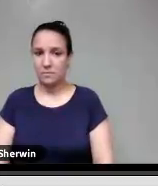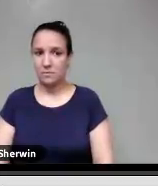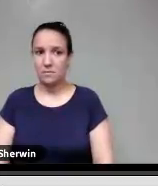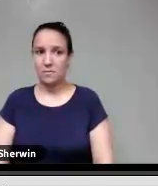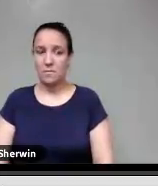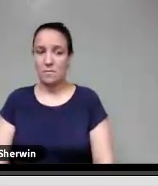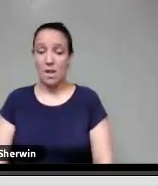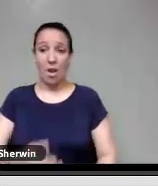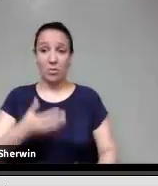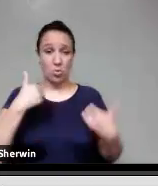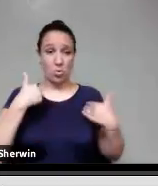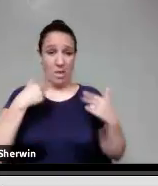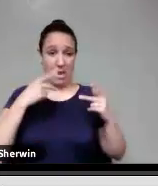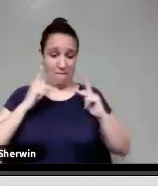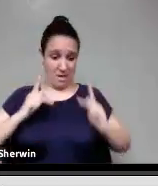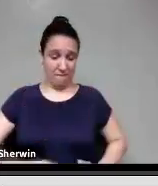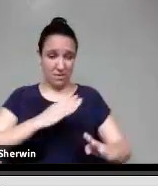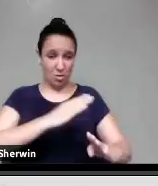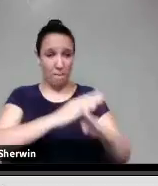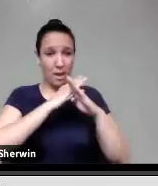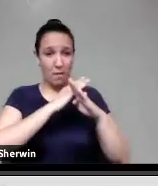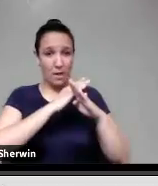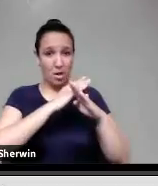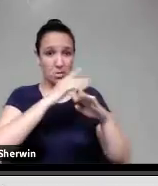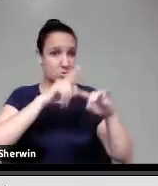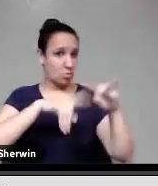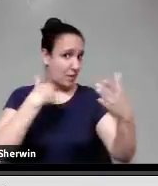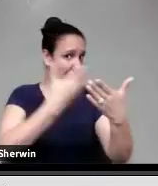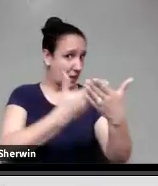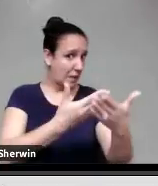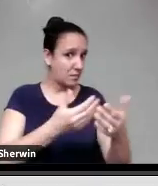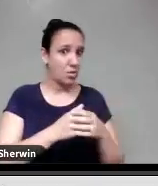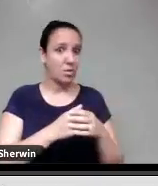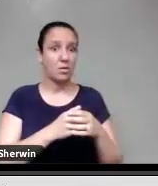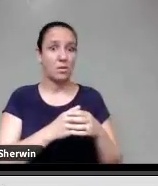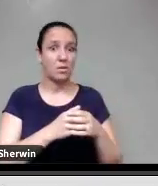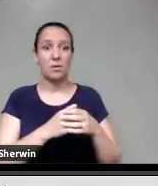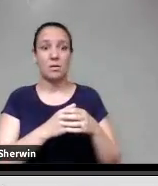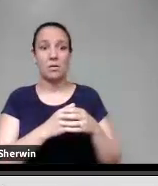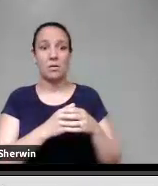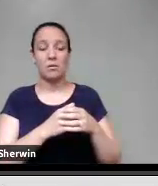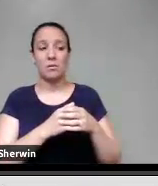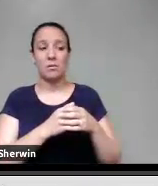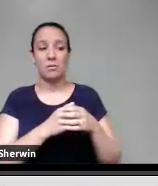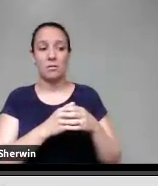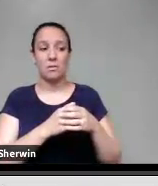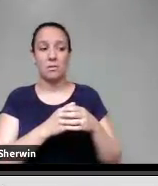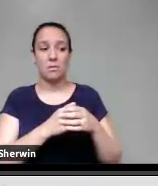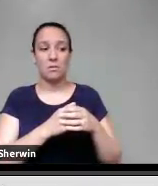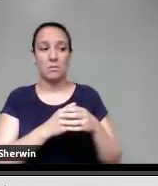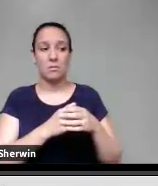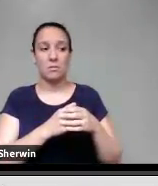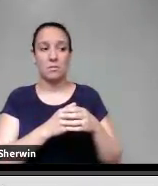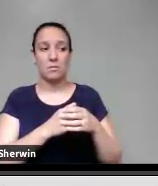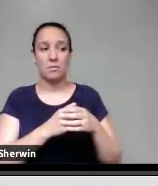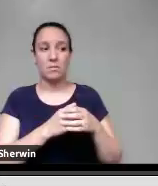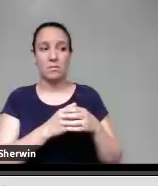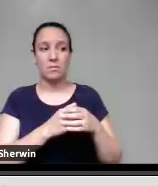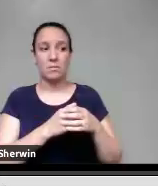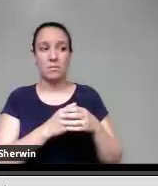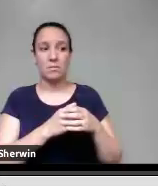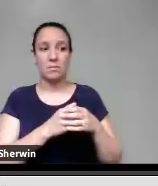there transportation available? Or if we go there, are we going to need to be willing to take whatever we decide on to